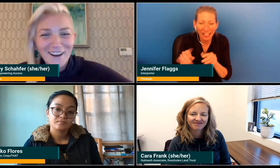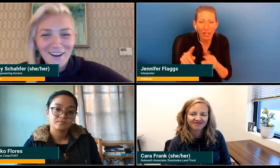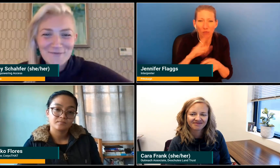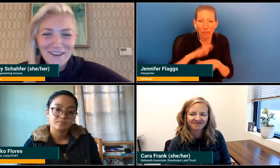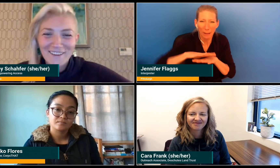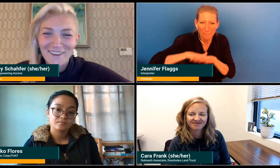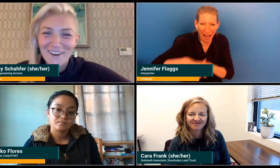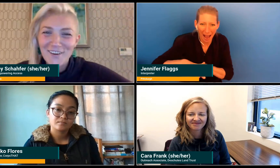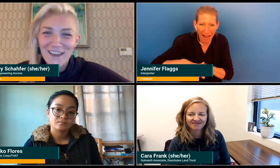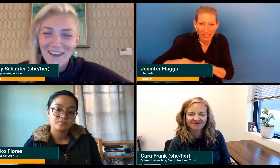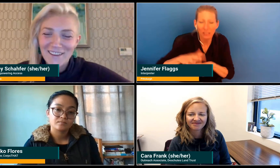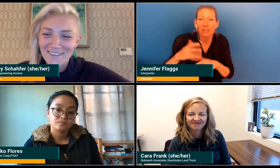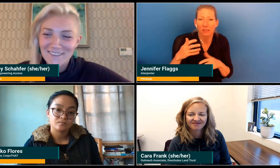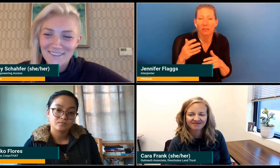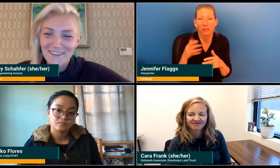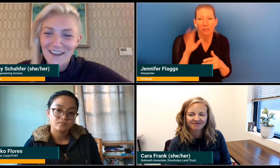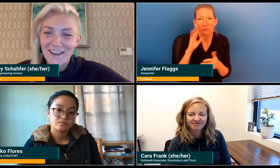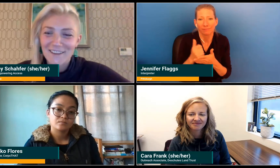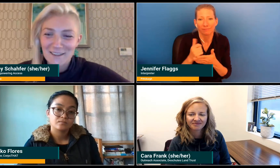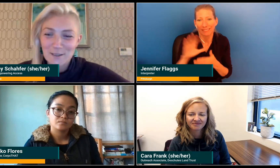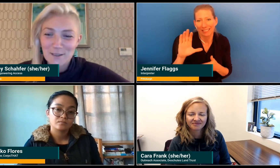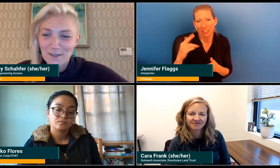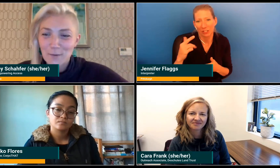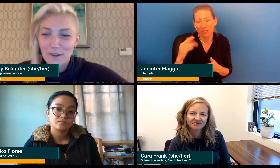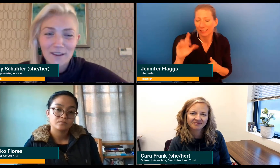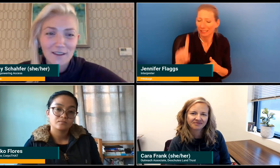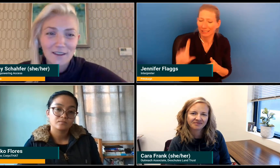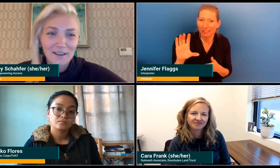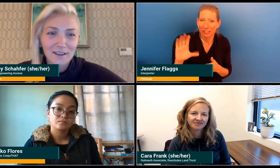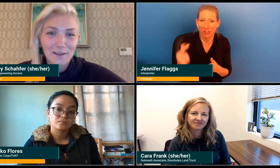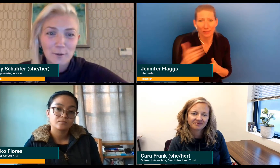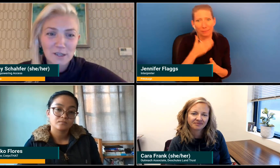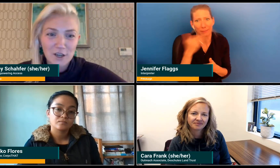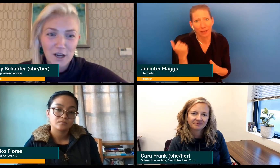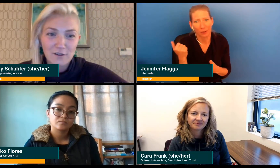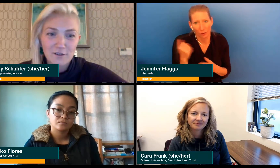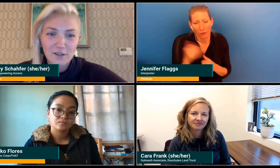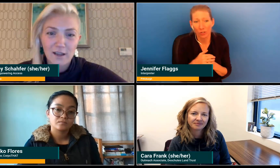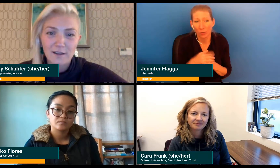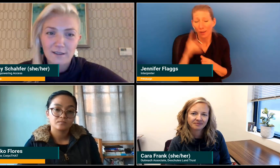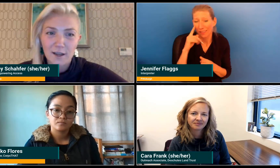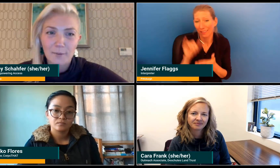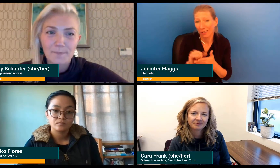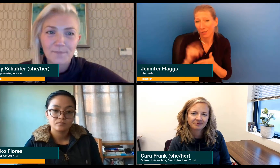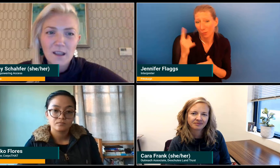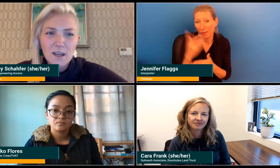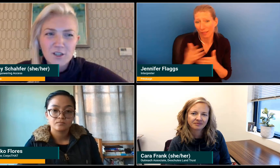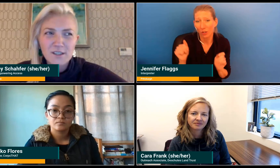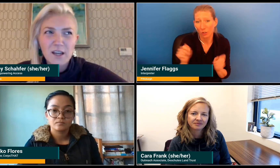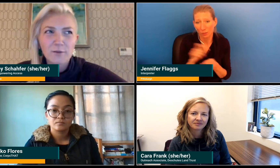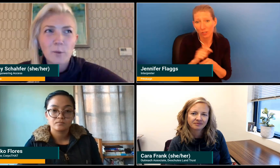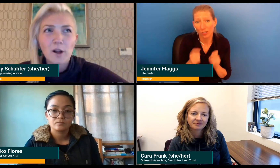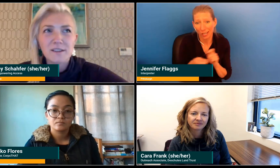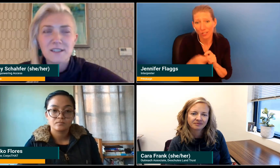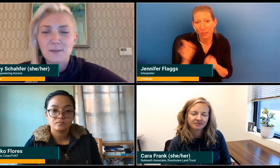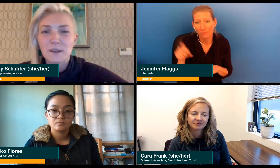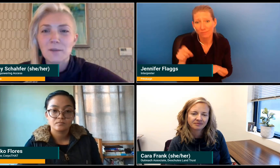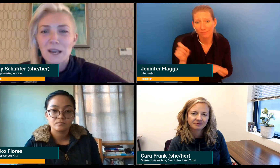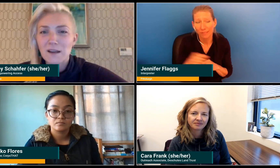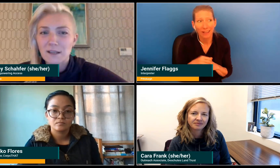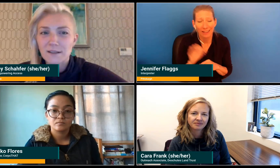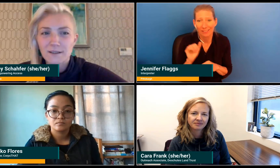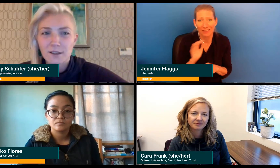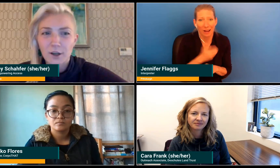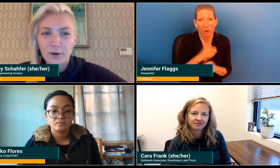DCG, and that's one thing that I think could be changed. And just kind of our policies